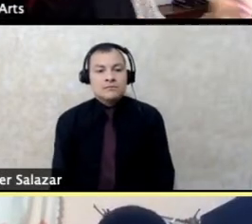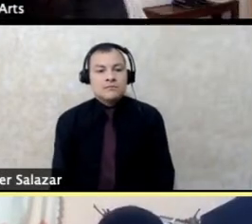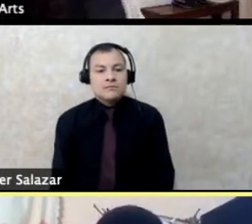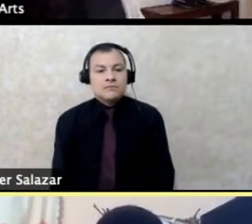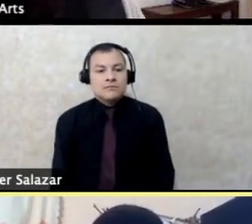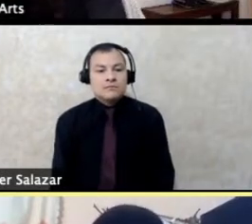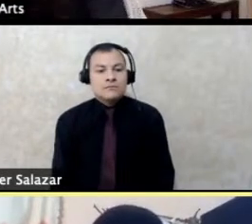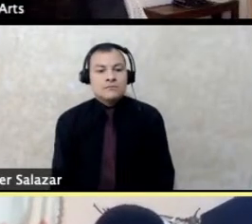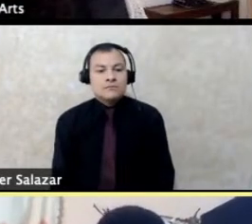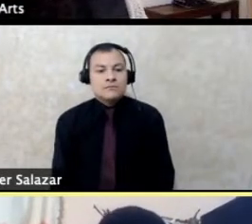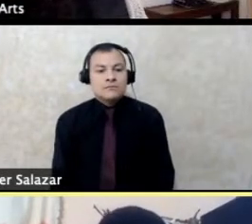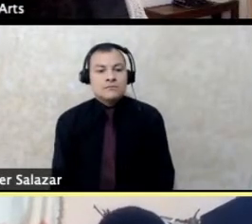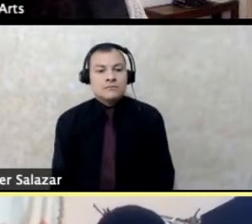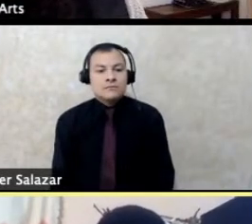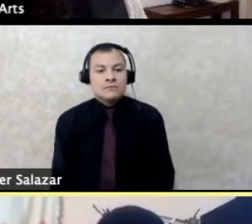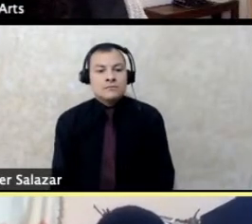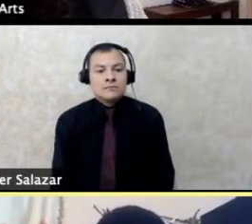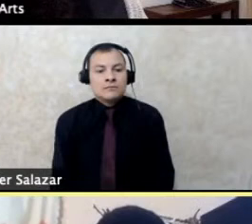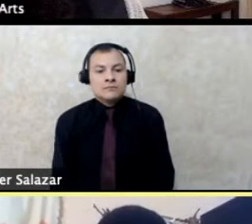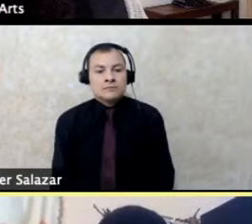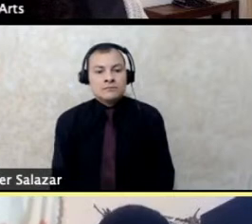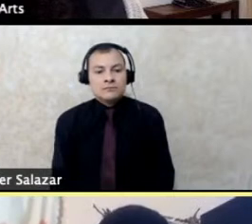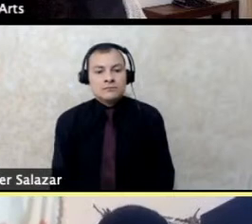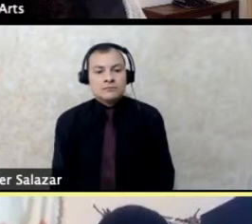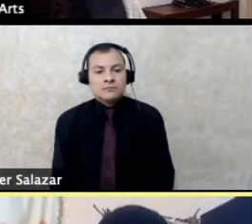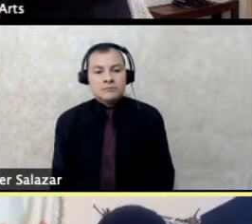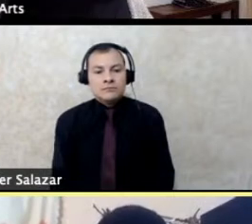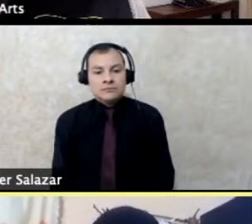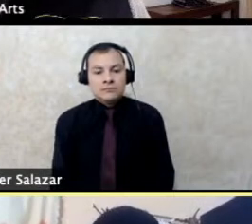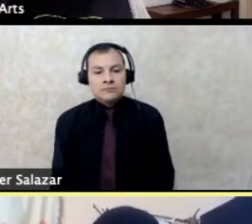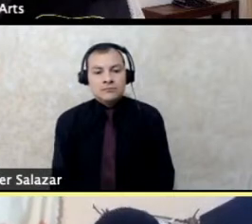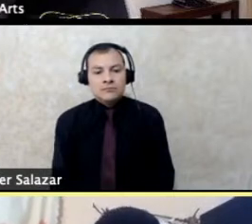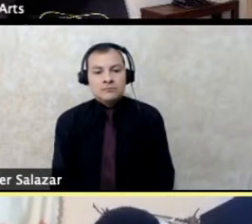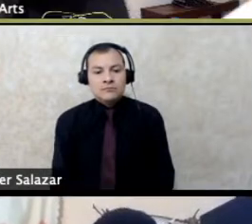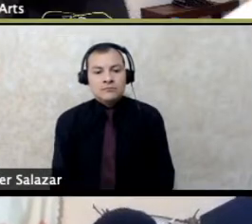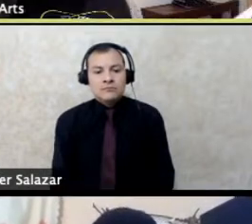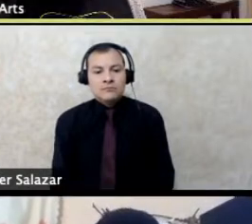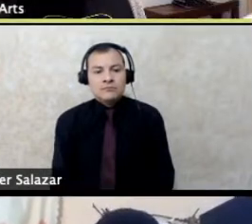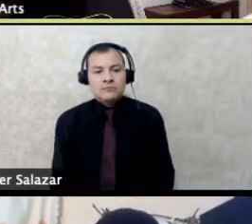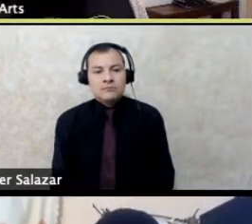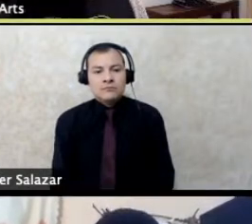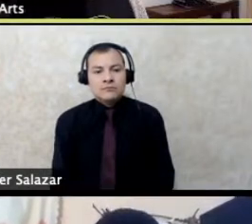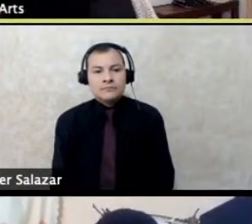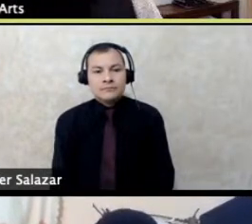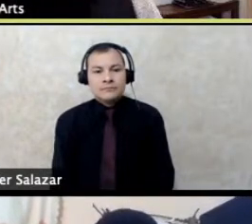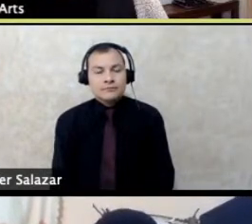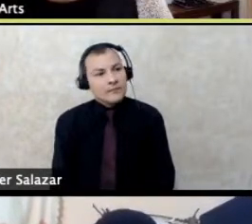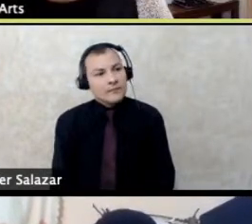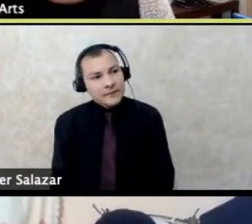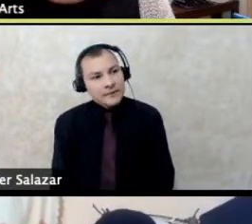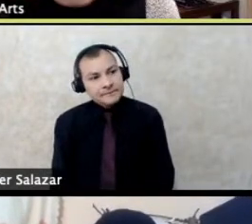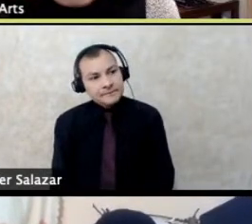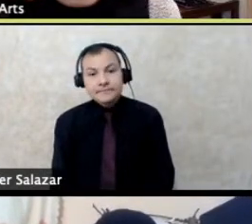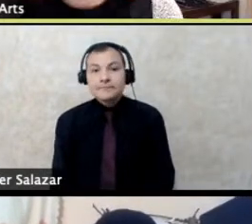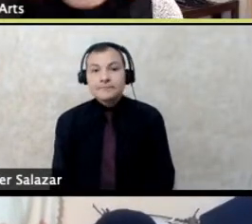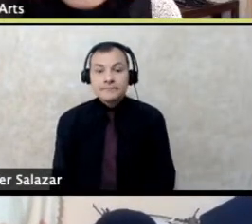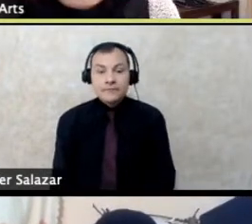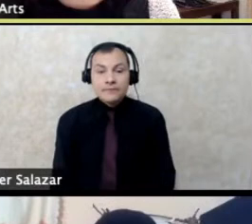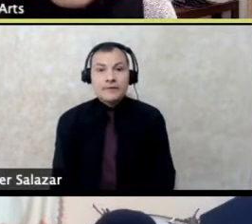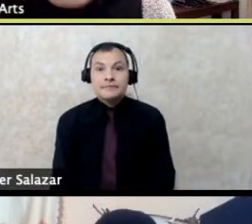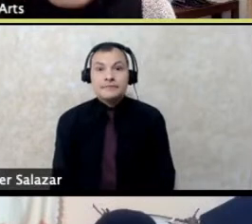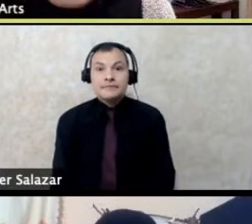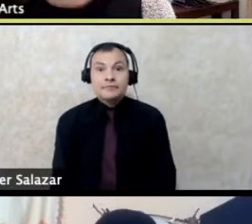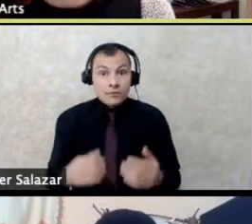if everybody just sat on their own. Mm-hmm. Uno de los aspectos en la actualidad en los que estamos